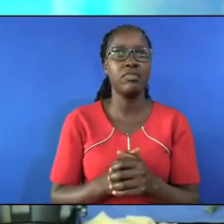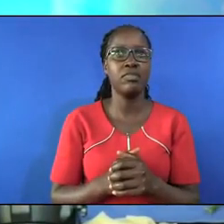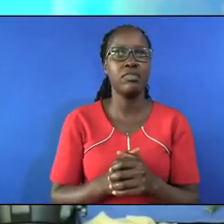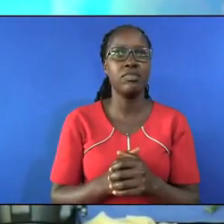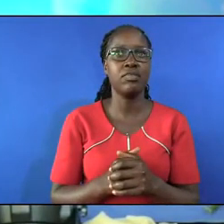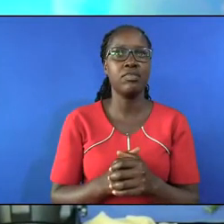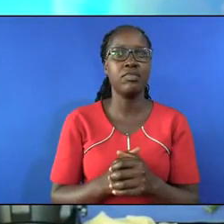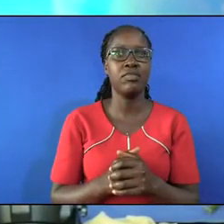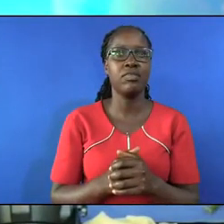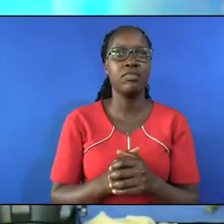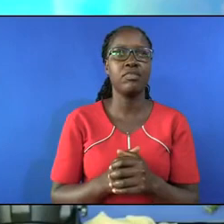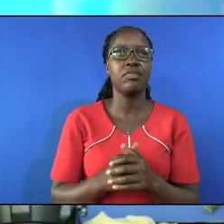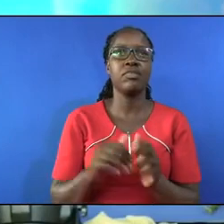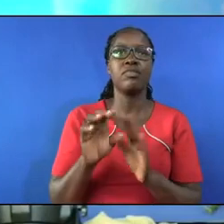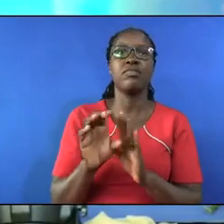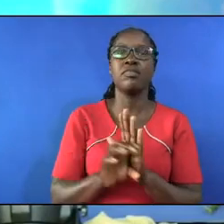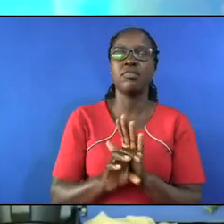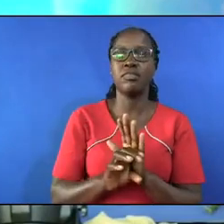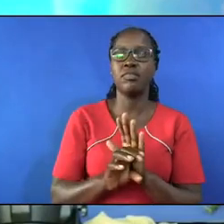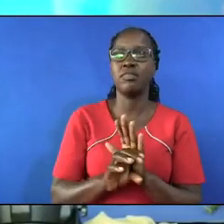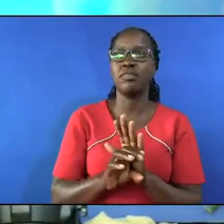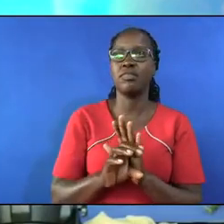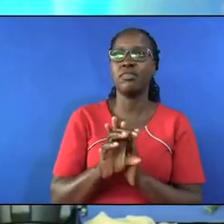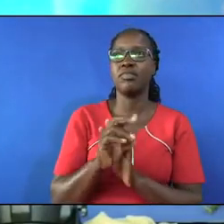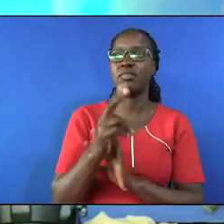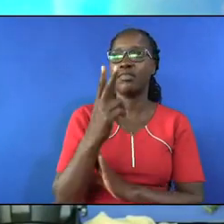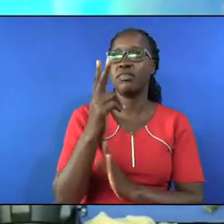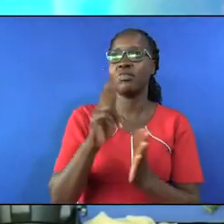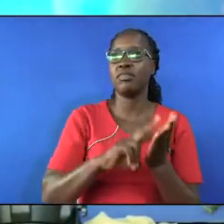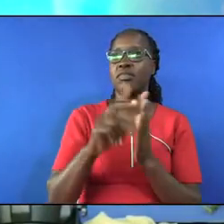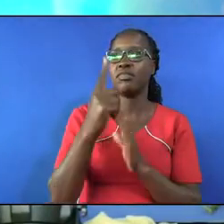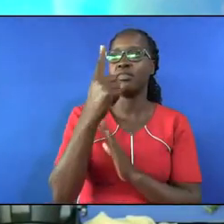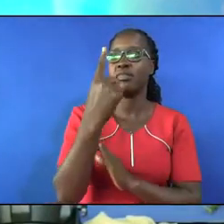verse 31 to 33.